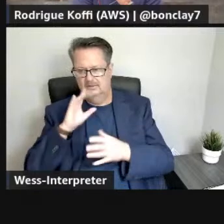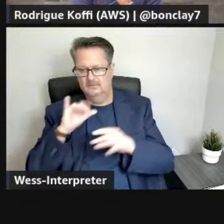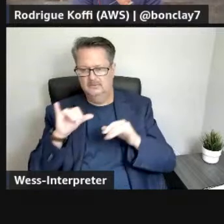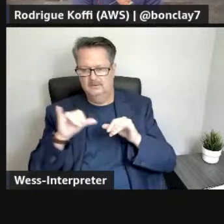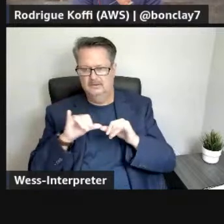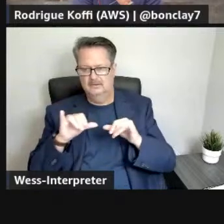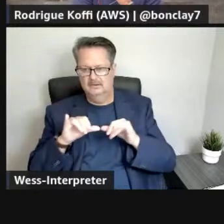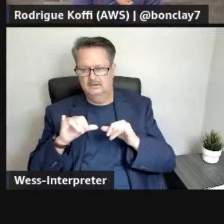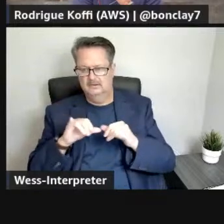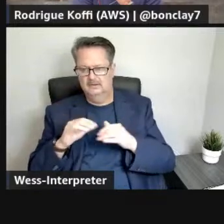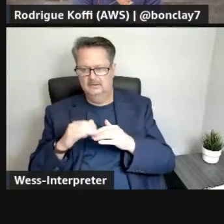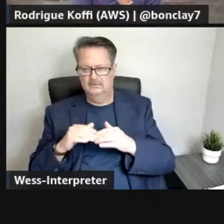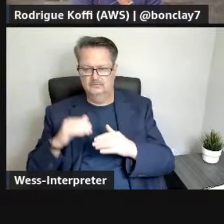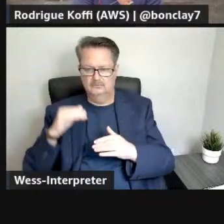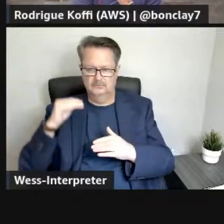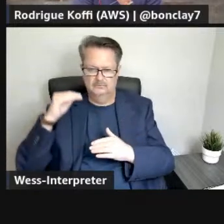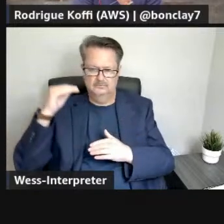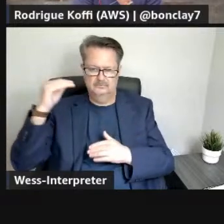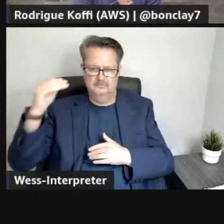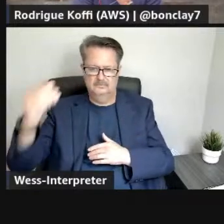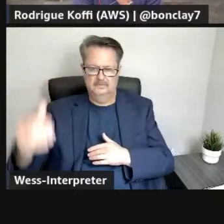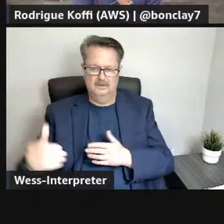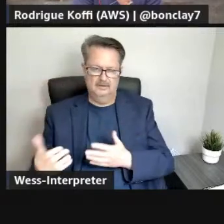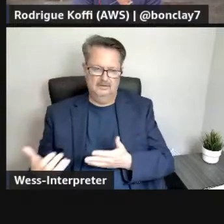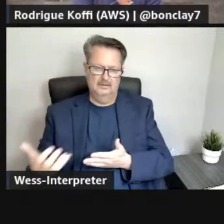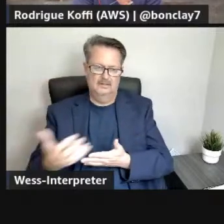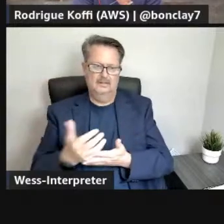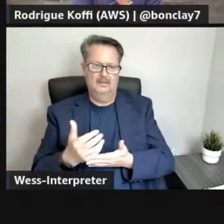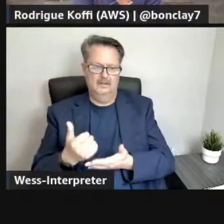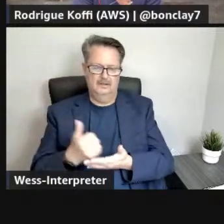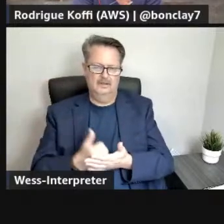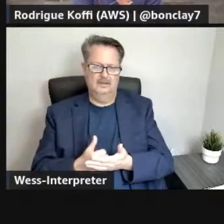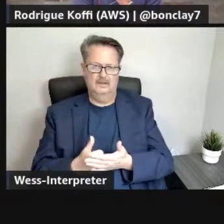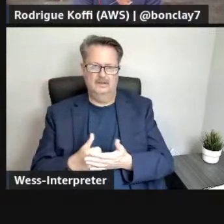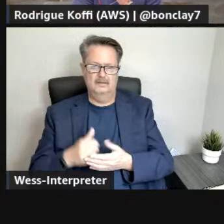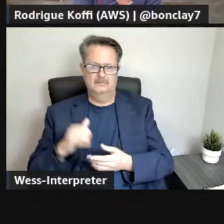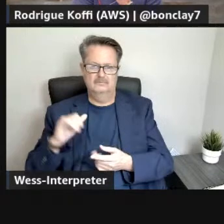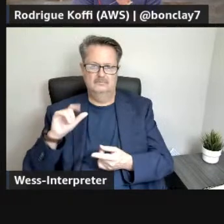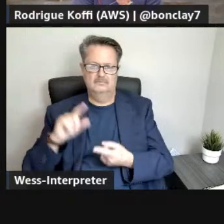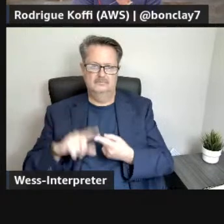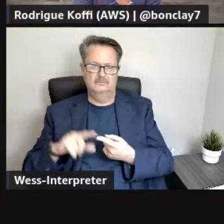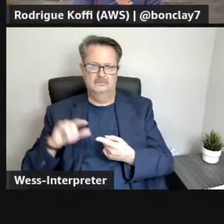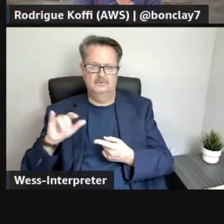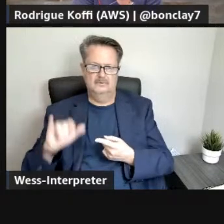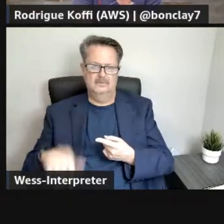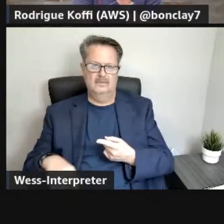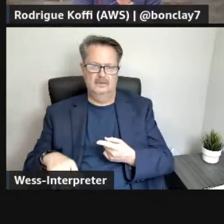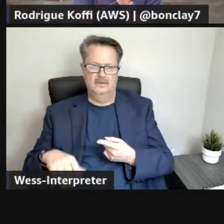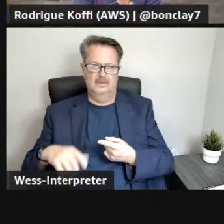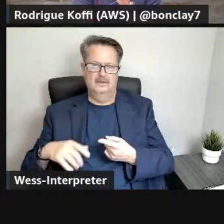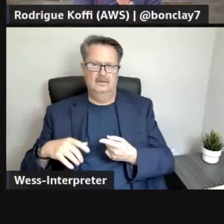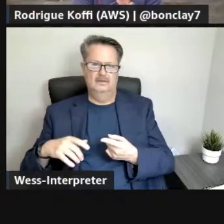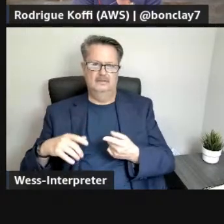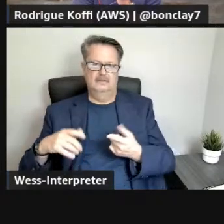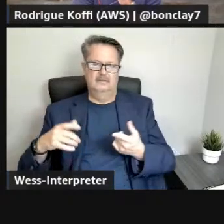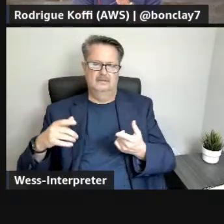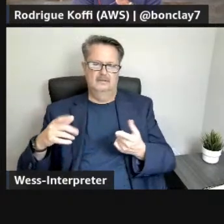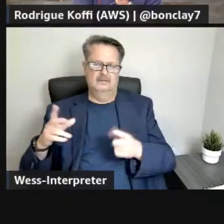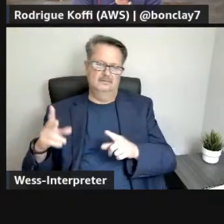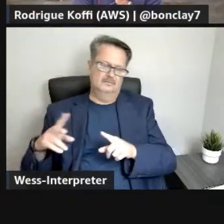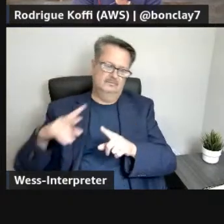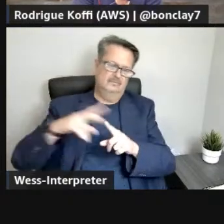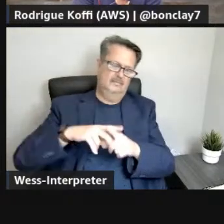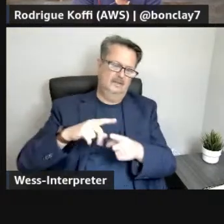collector pod to that CPU and memory, and that will end up being the copy of the collector that deploy all the nodes, where you actually may not